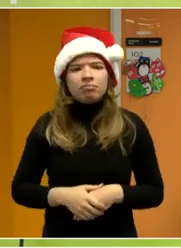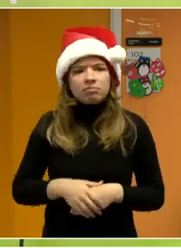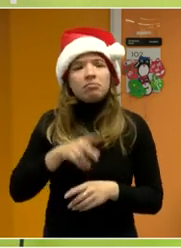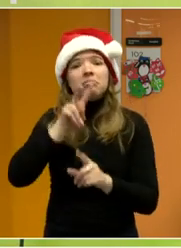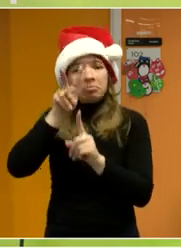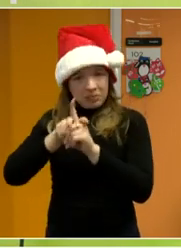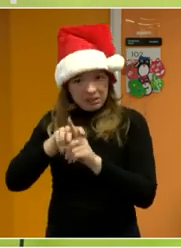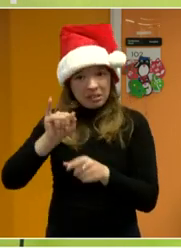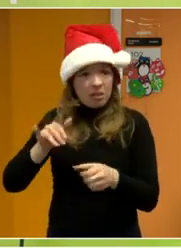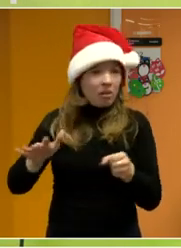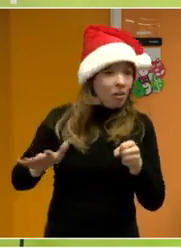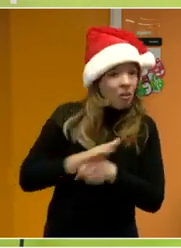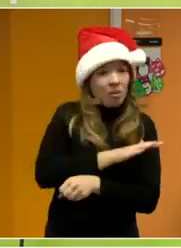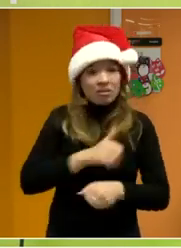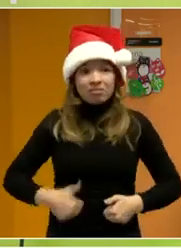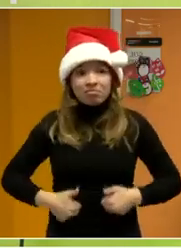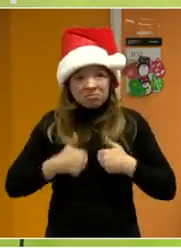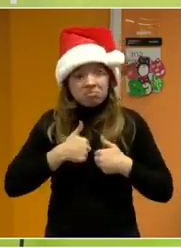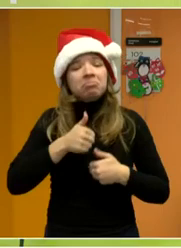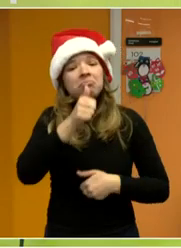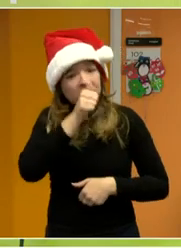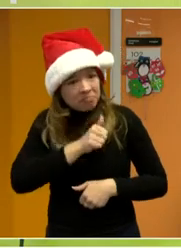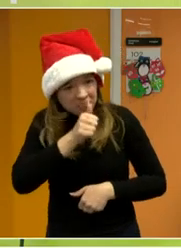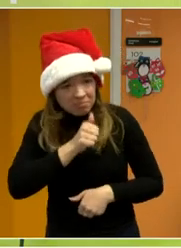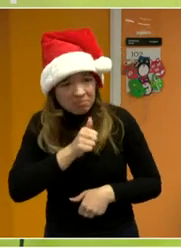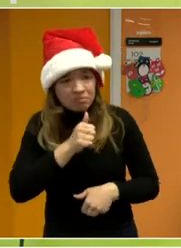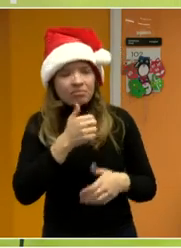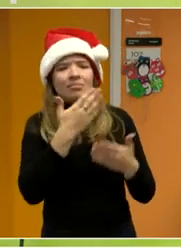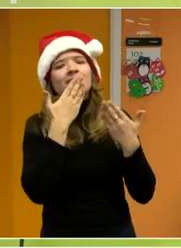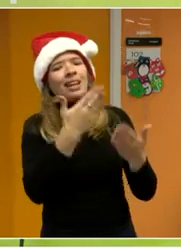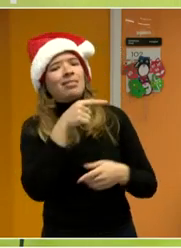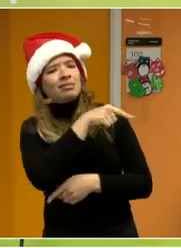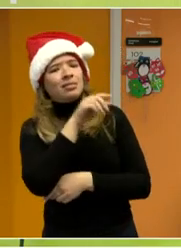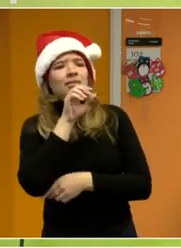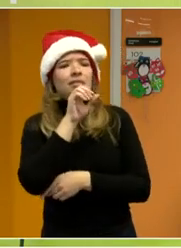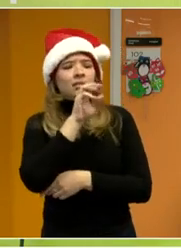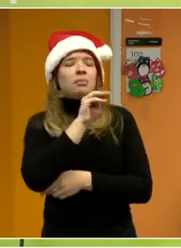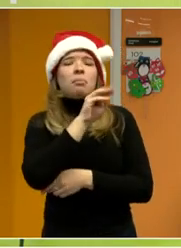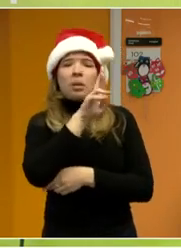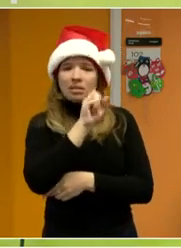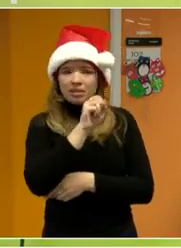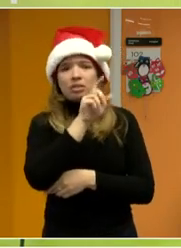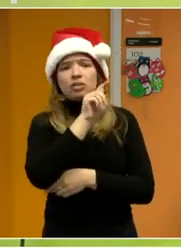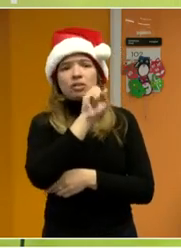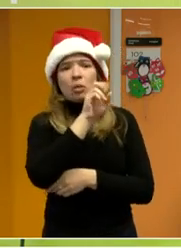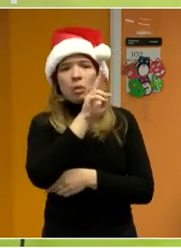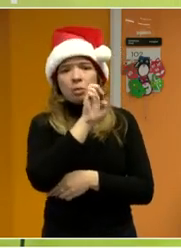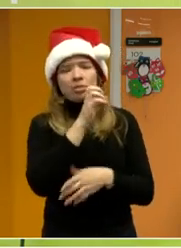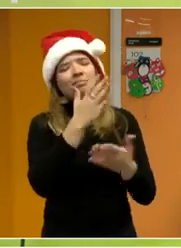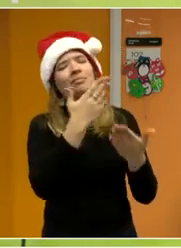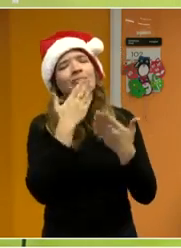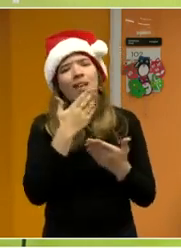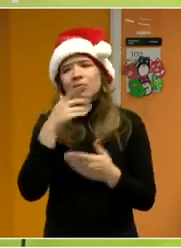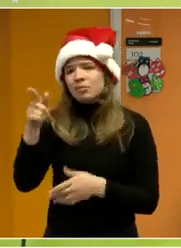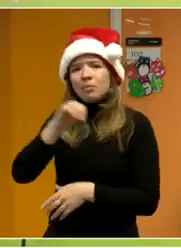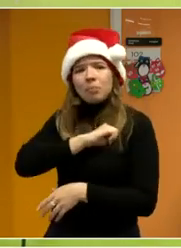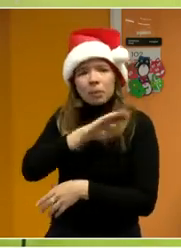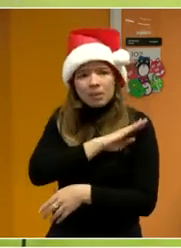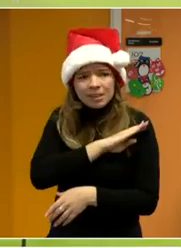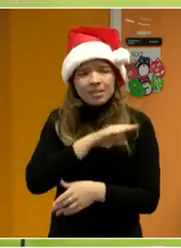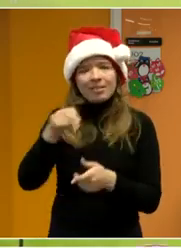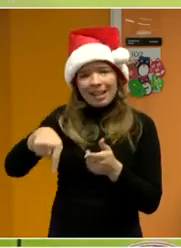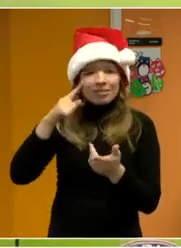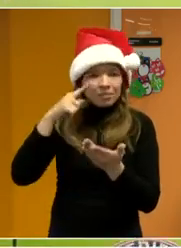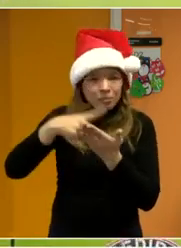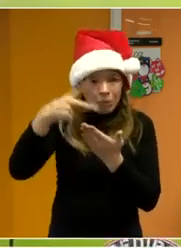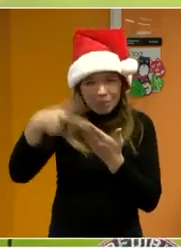now. I'm thankful for Mr. Stone, and I'm thankful for Mayor Bowser allowing programs like this to happen. And with that, I will bring